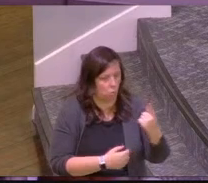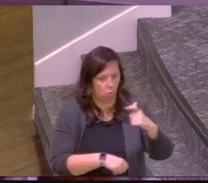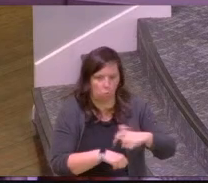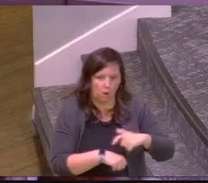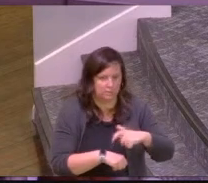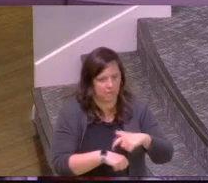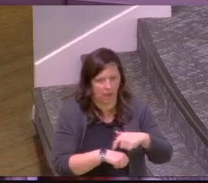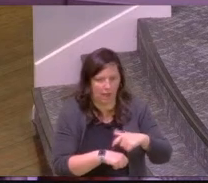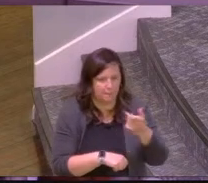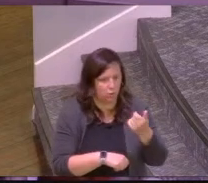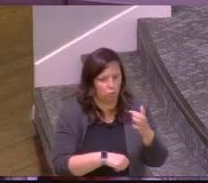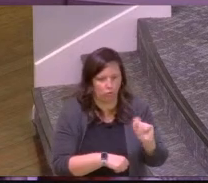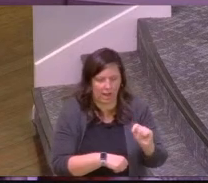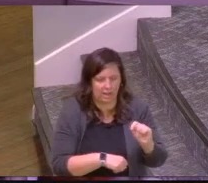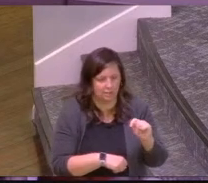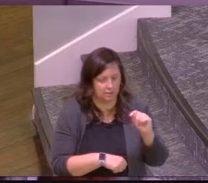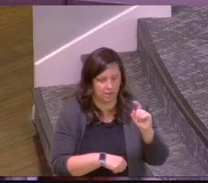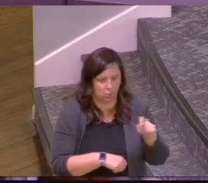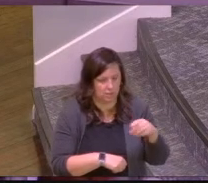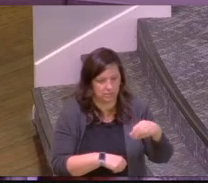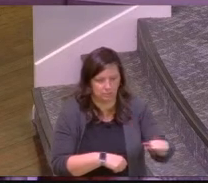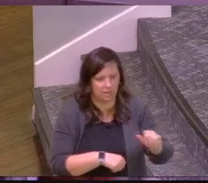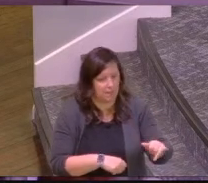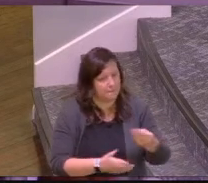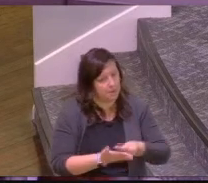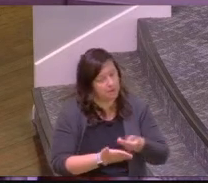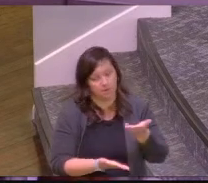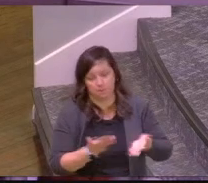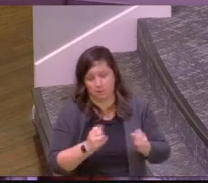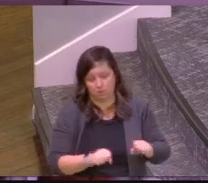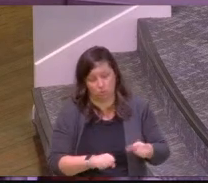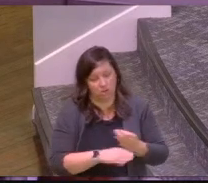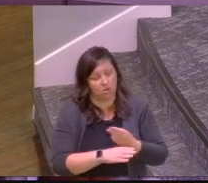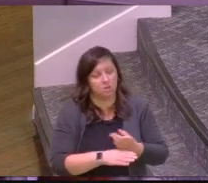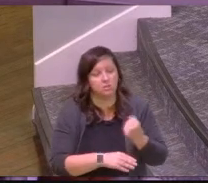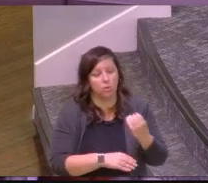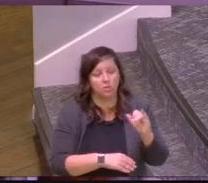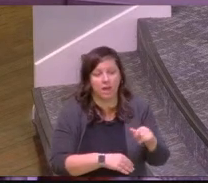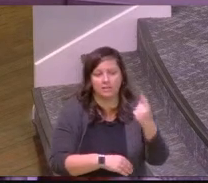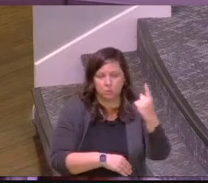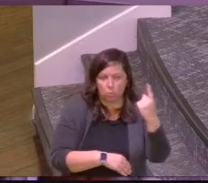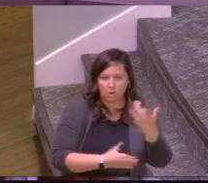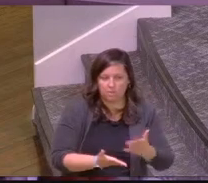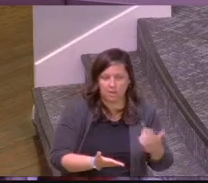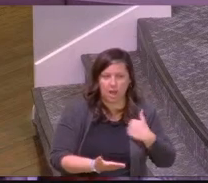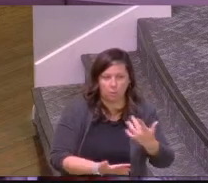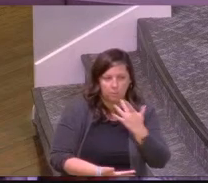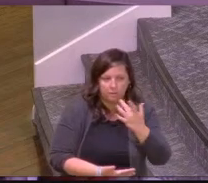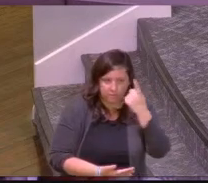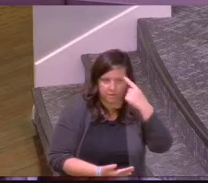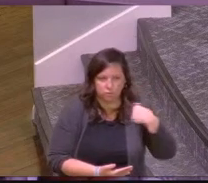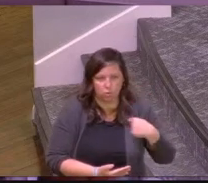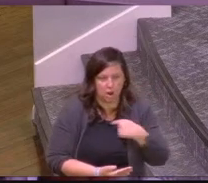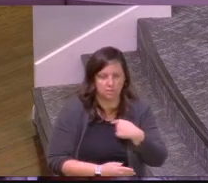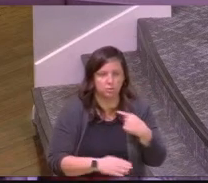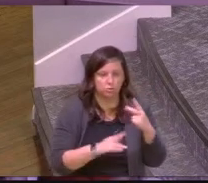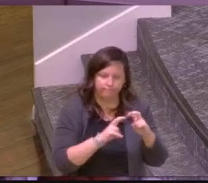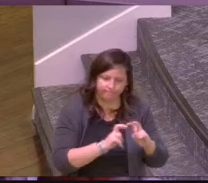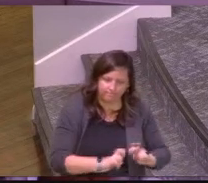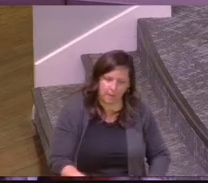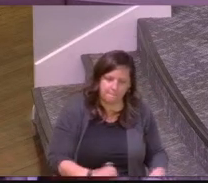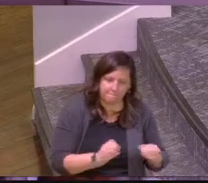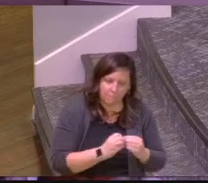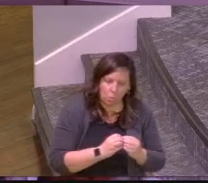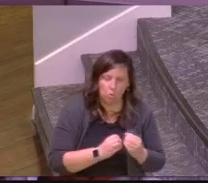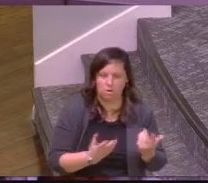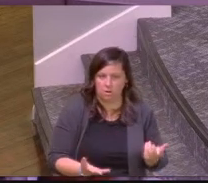an unmet need. So that's one thing that I would ask us to explore more. If there is an opportunity for the